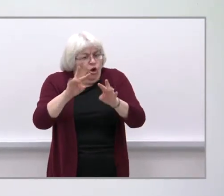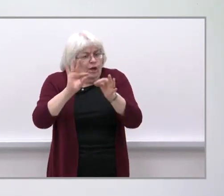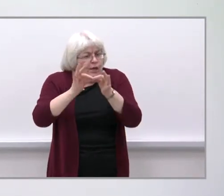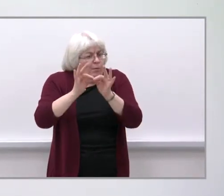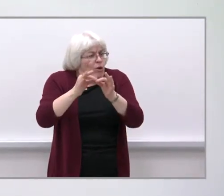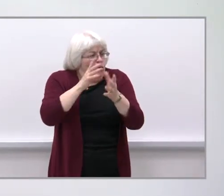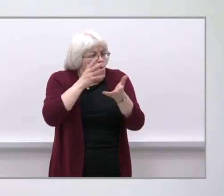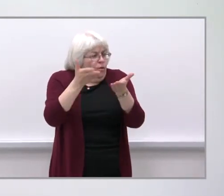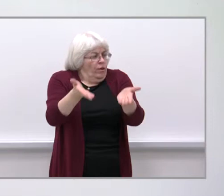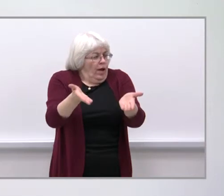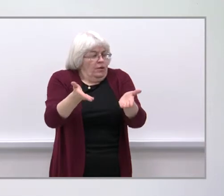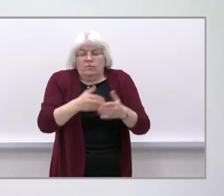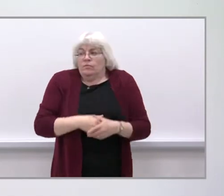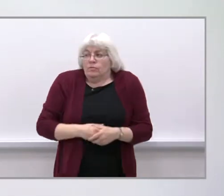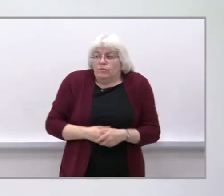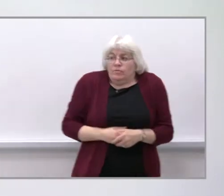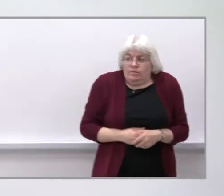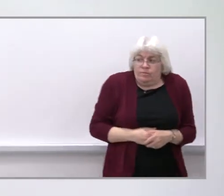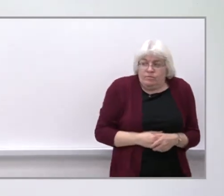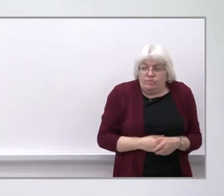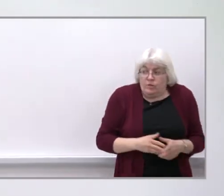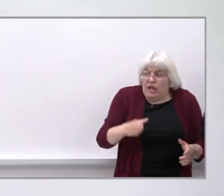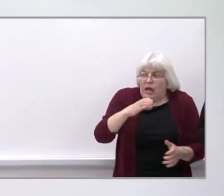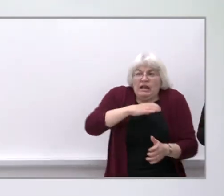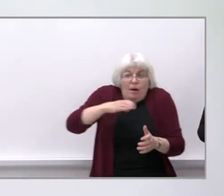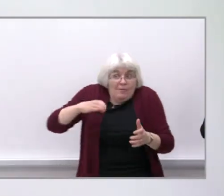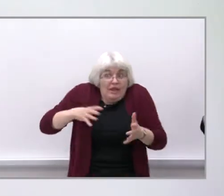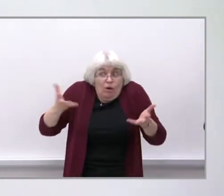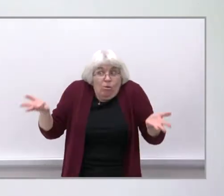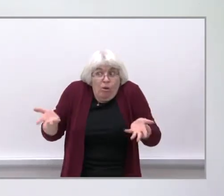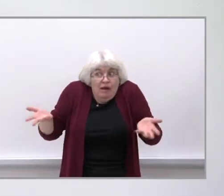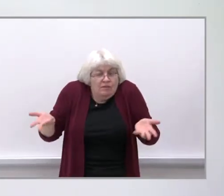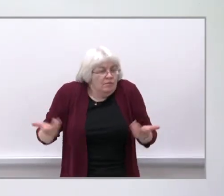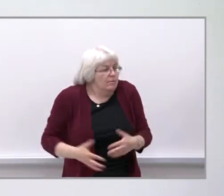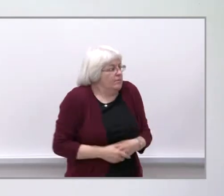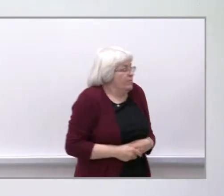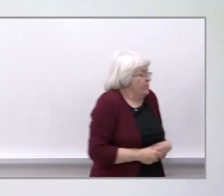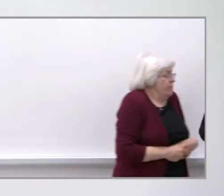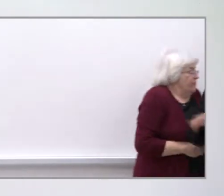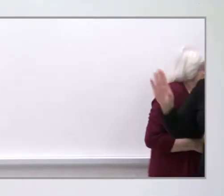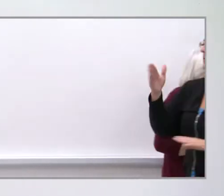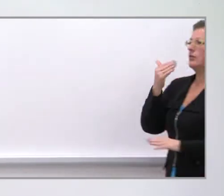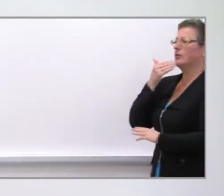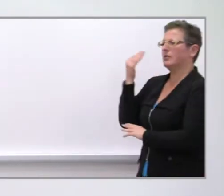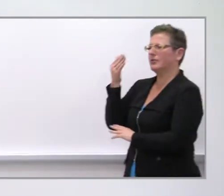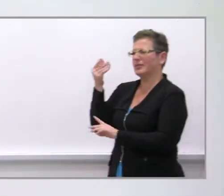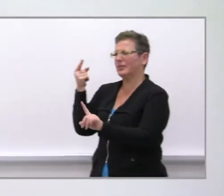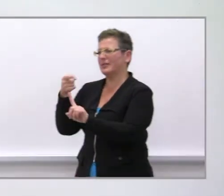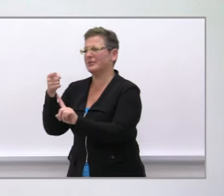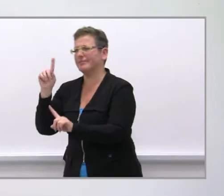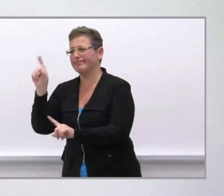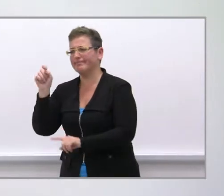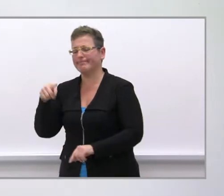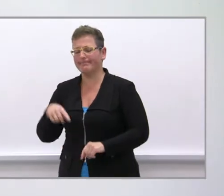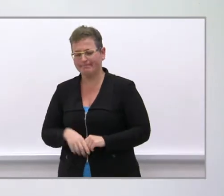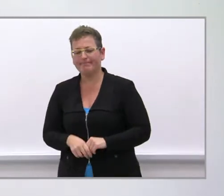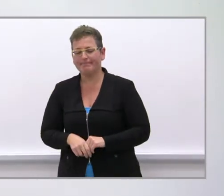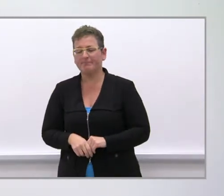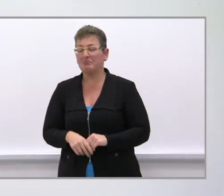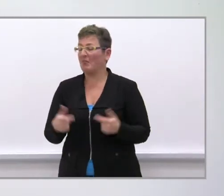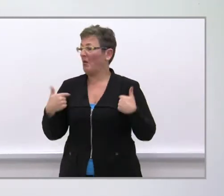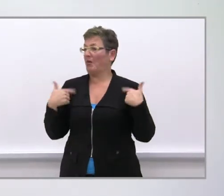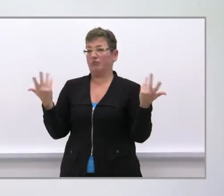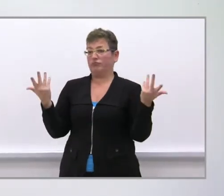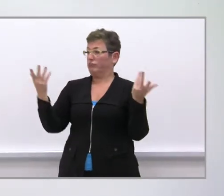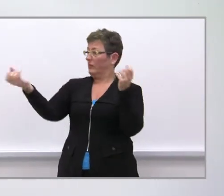and interpret those concerns? Is it the committee or? Very good question. So I'm open